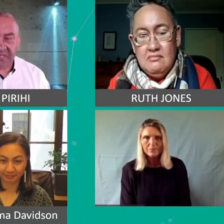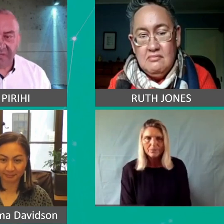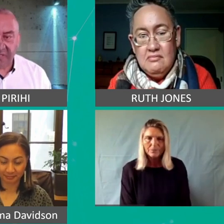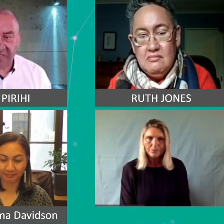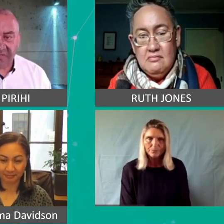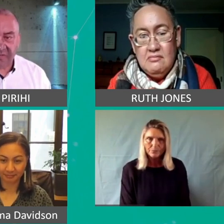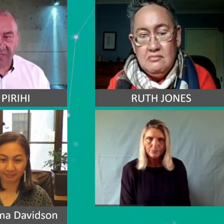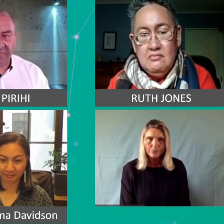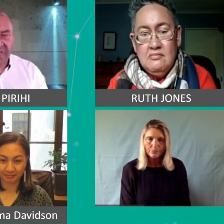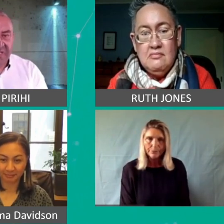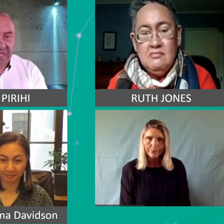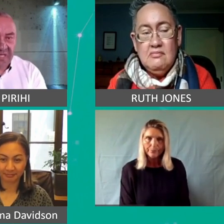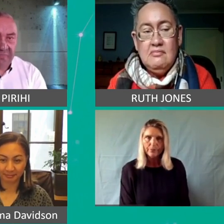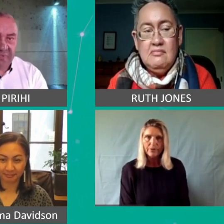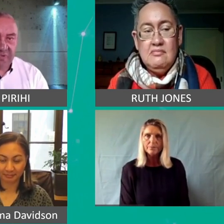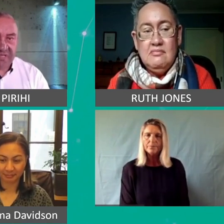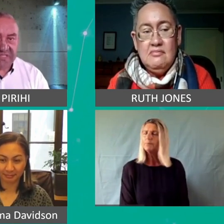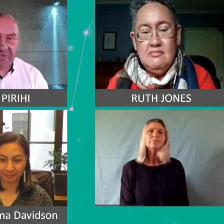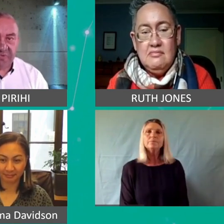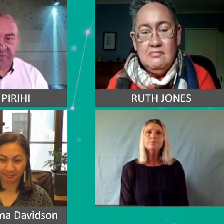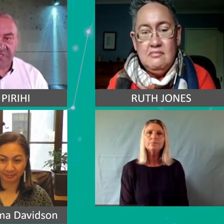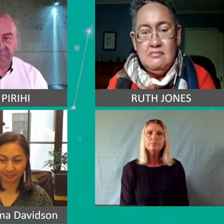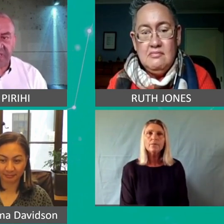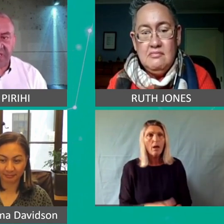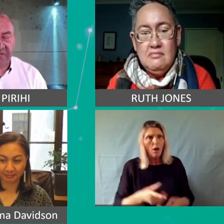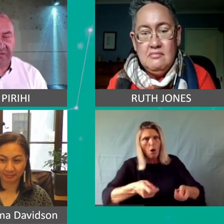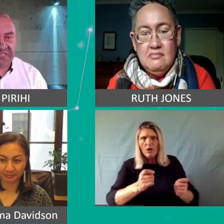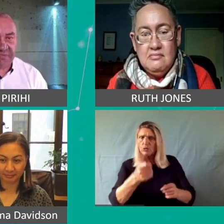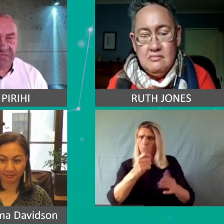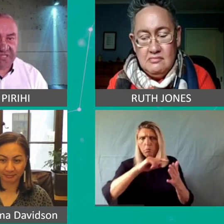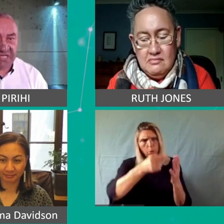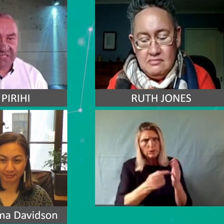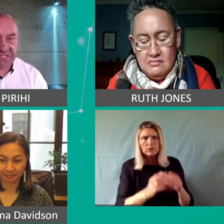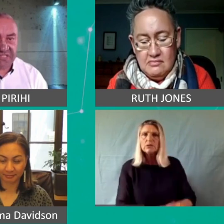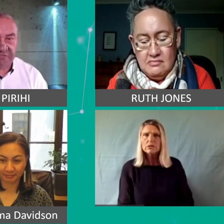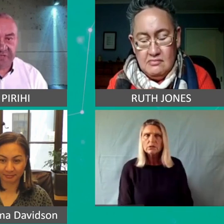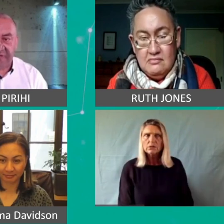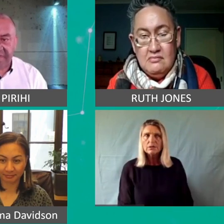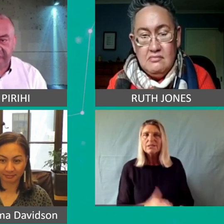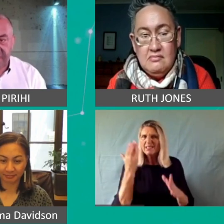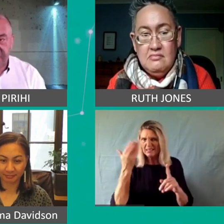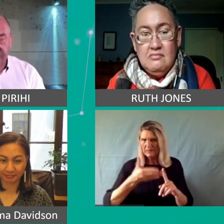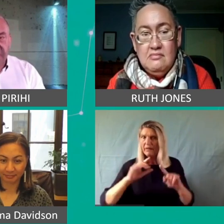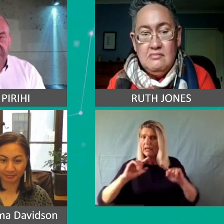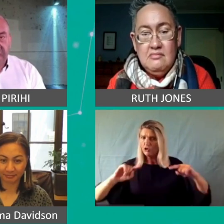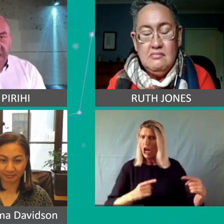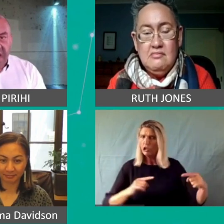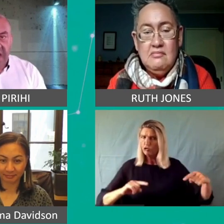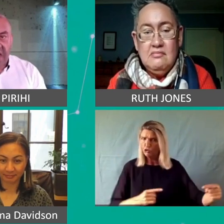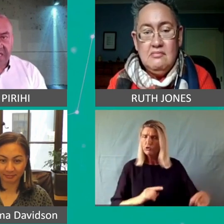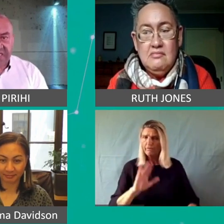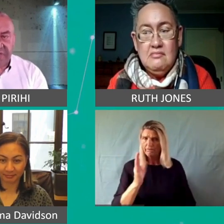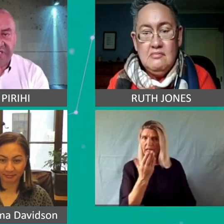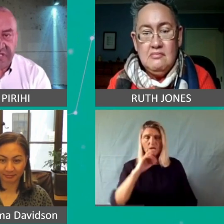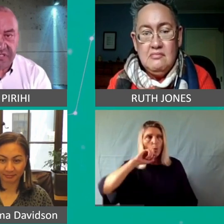Tēnā koutou katoa. We raised some good points, particularly around some of the challenges that we might face.